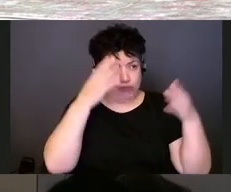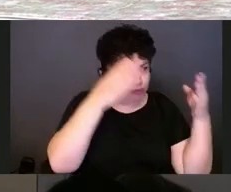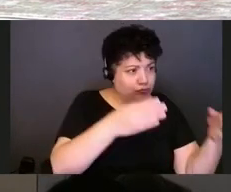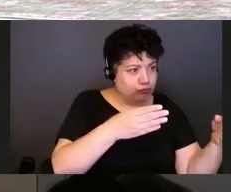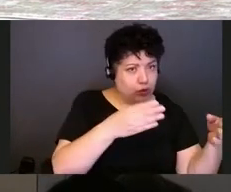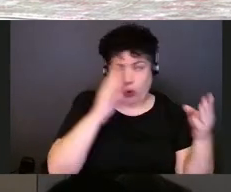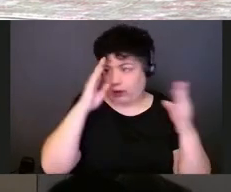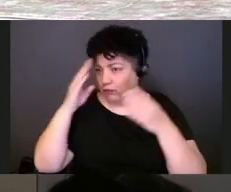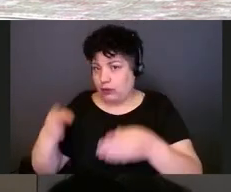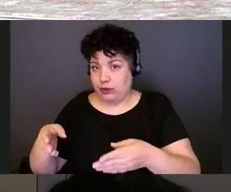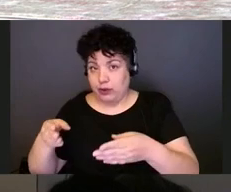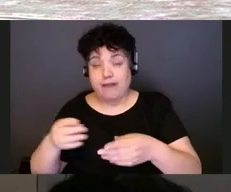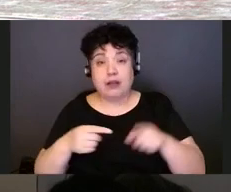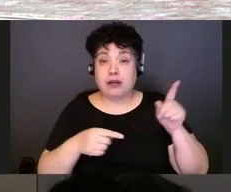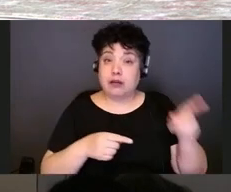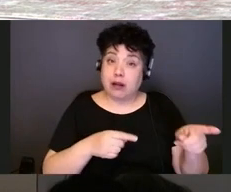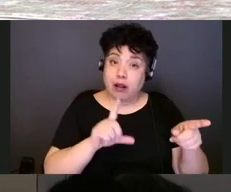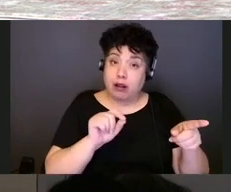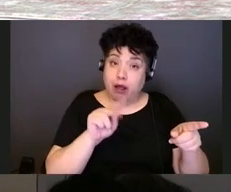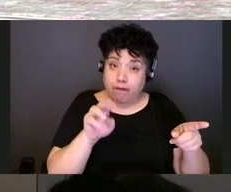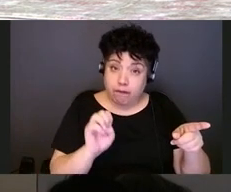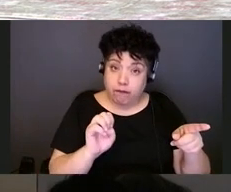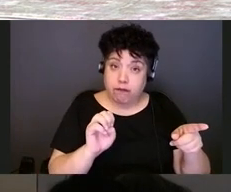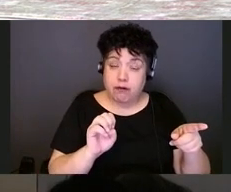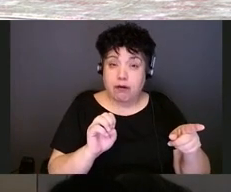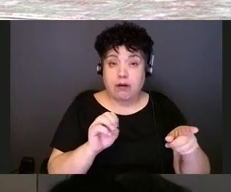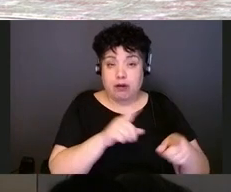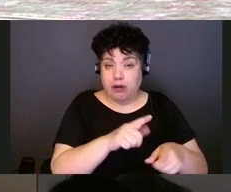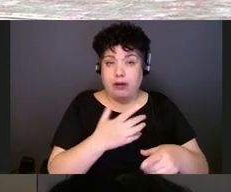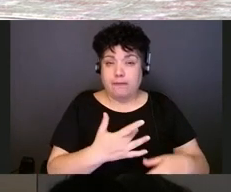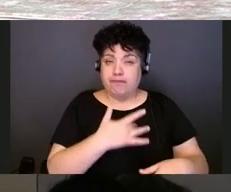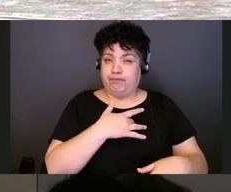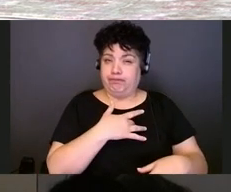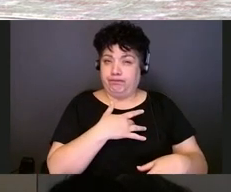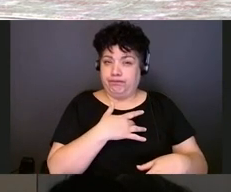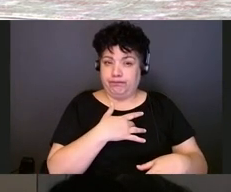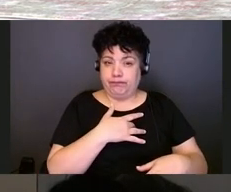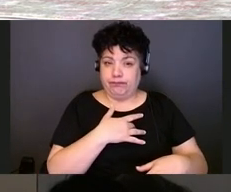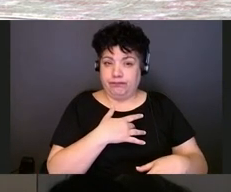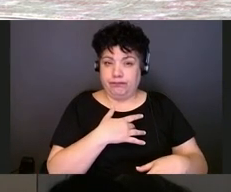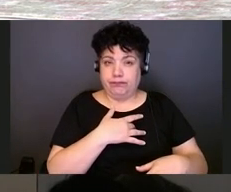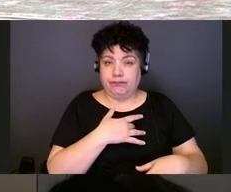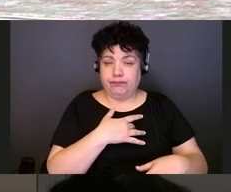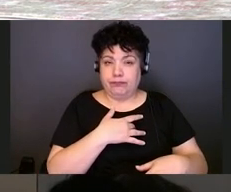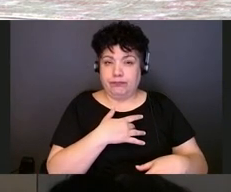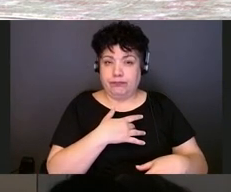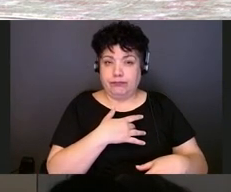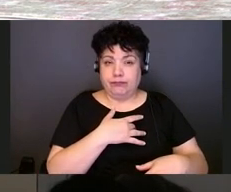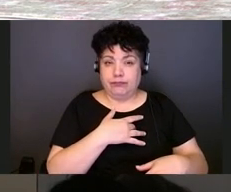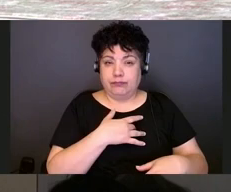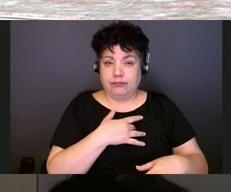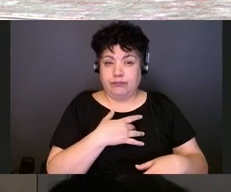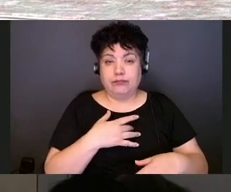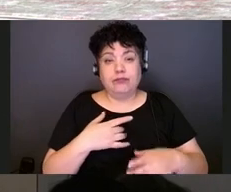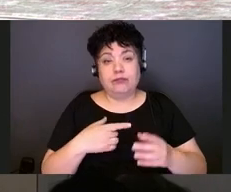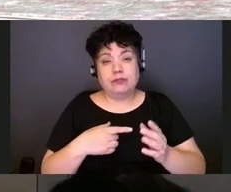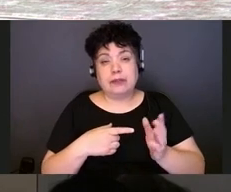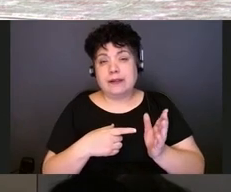If you pick love, if you feel it, you know, sometimes